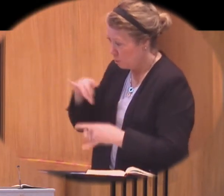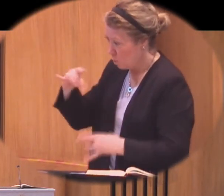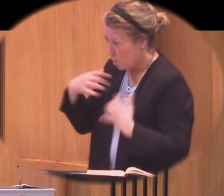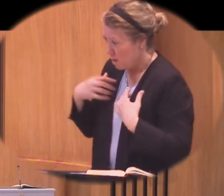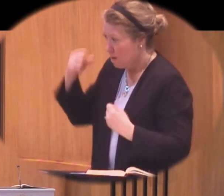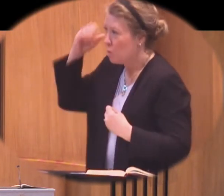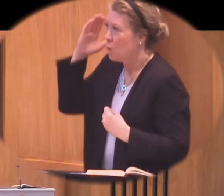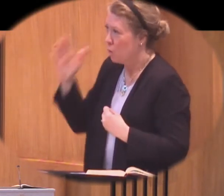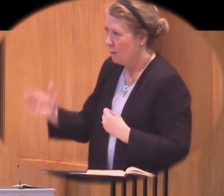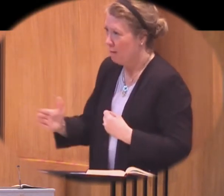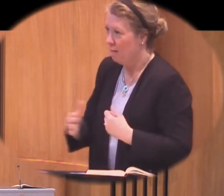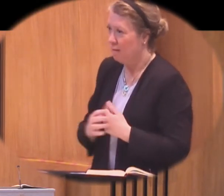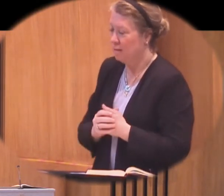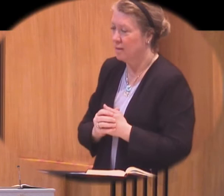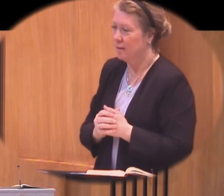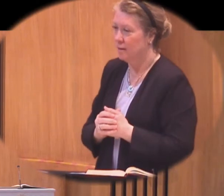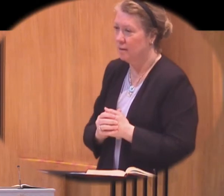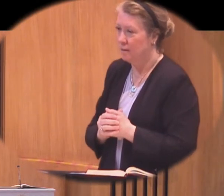soul shall be healed.